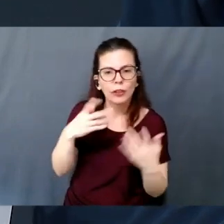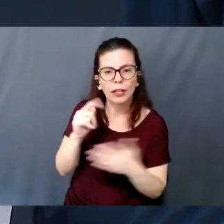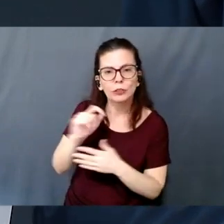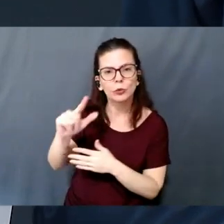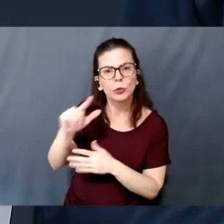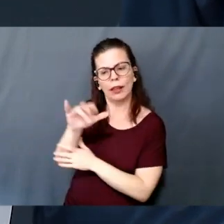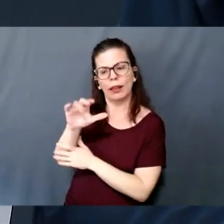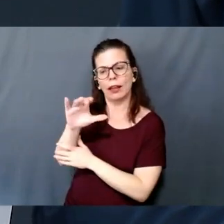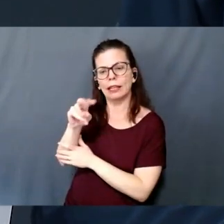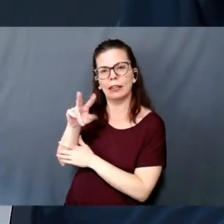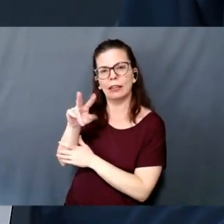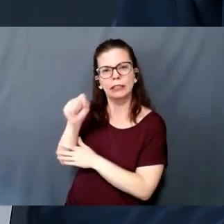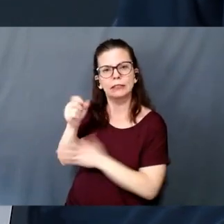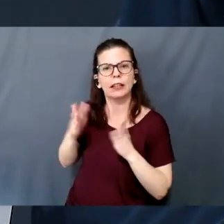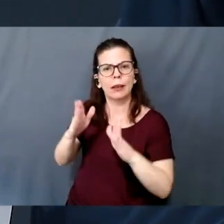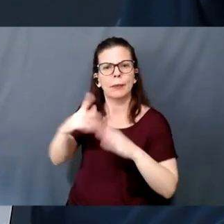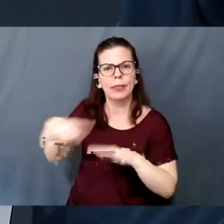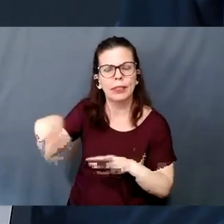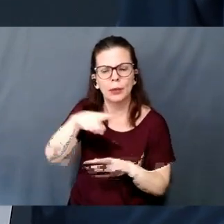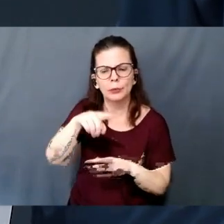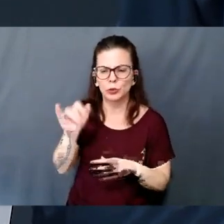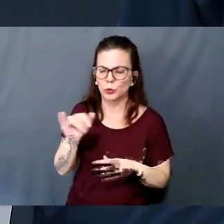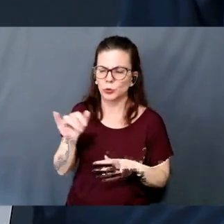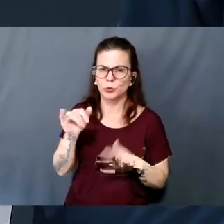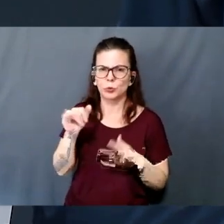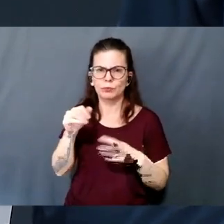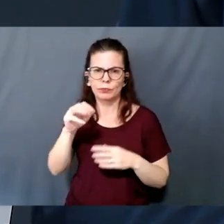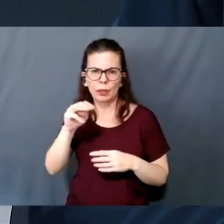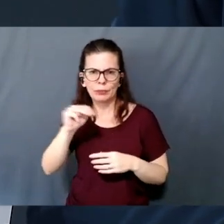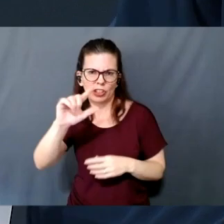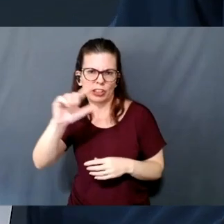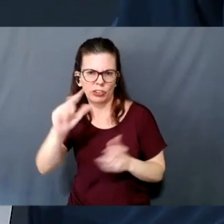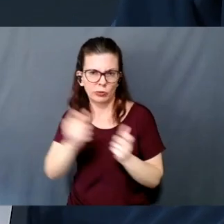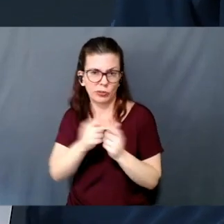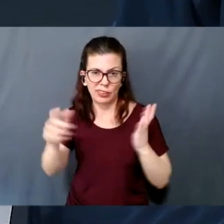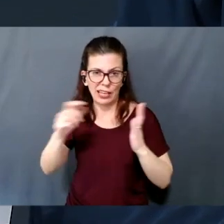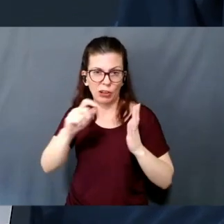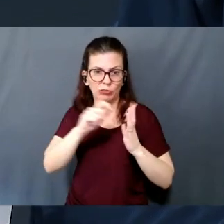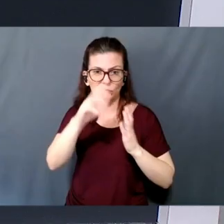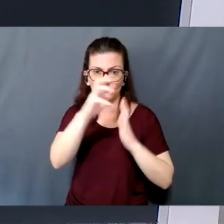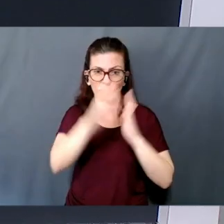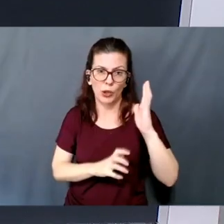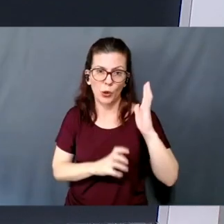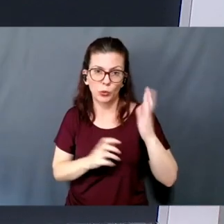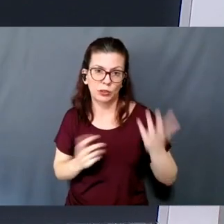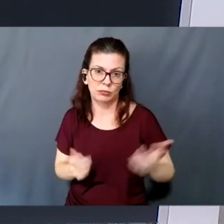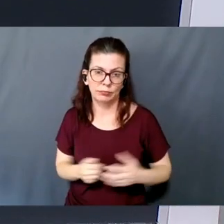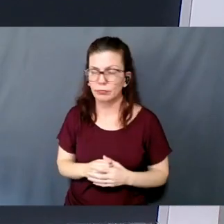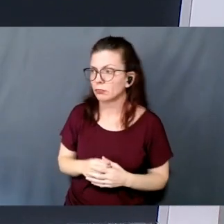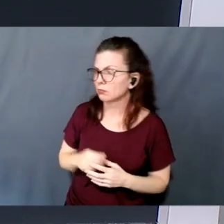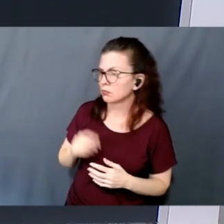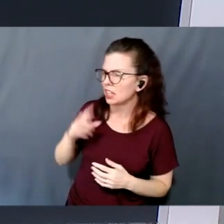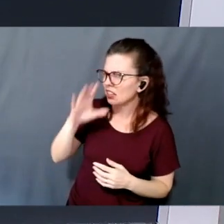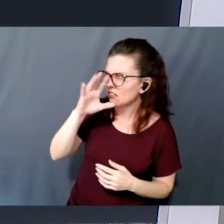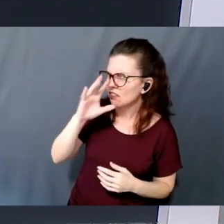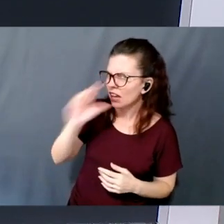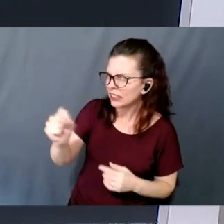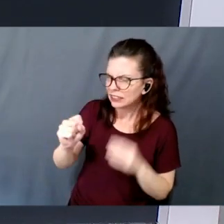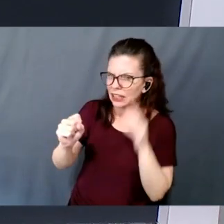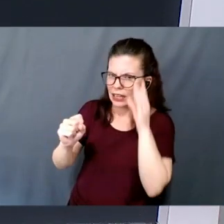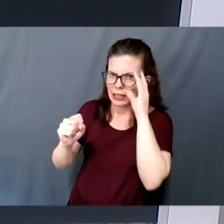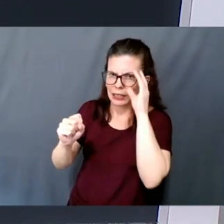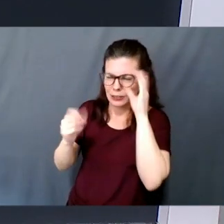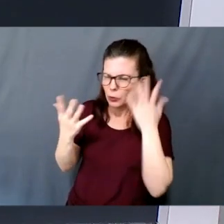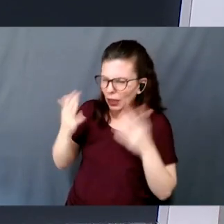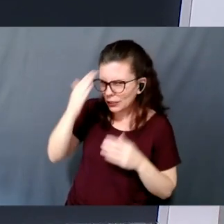to do machine learning without writing a line of code. That sounds fascinating. So what I know about machine learning is that